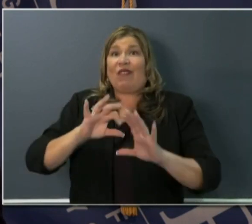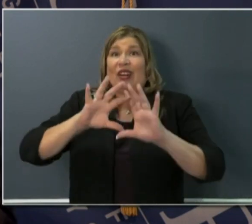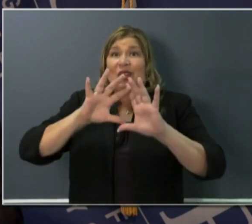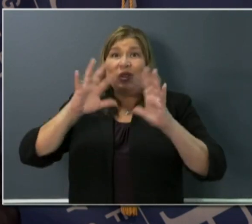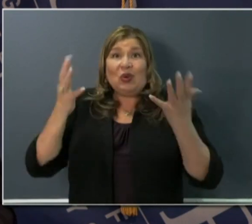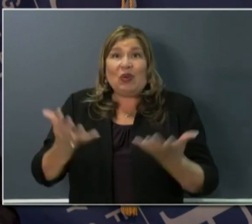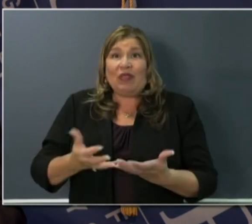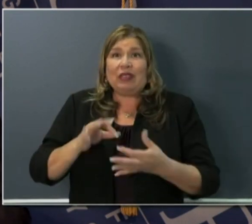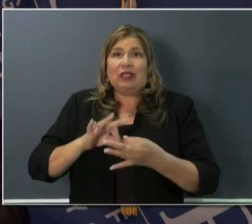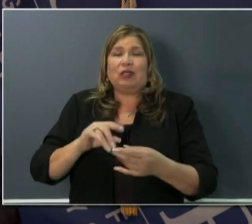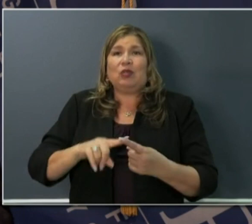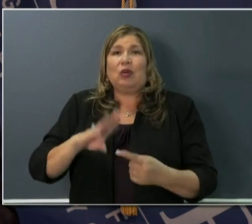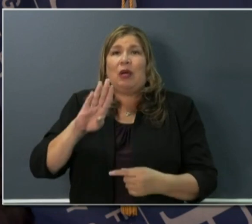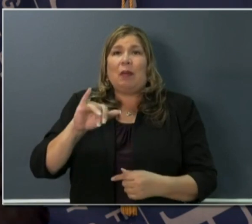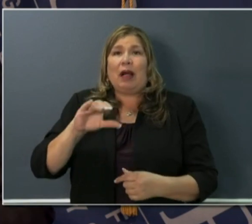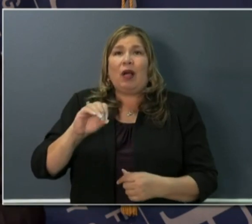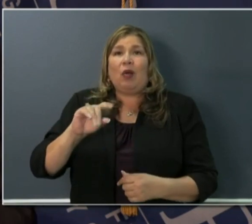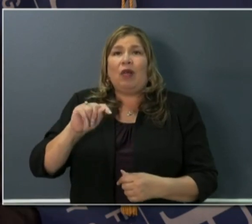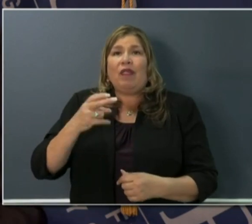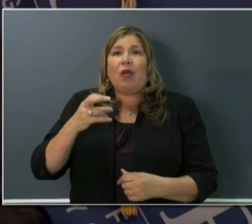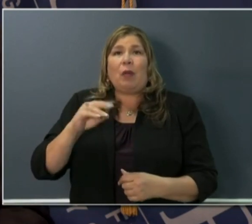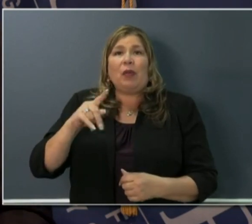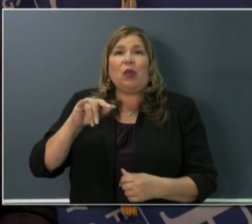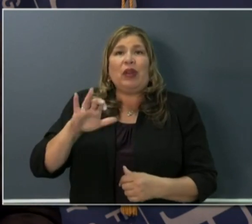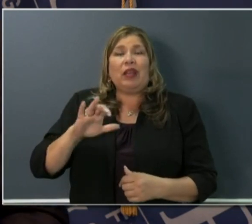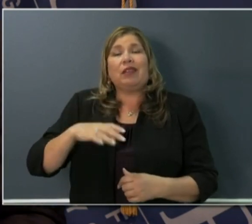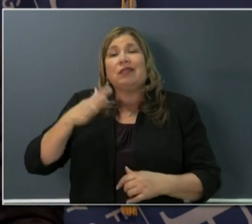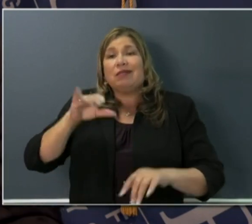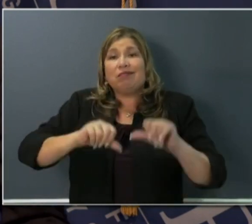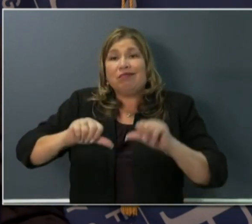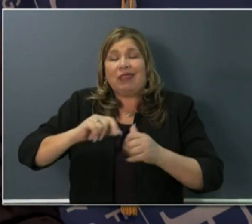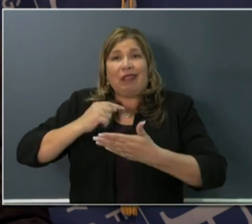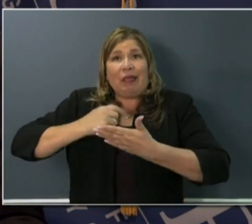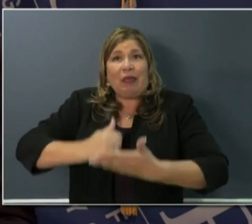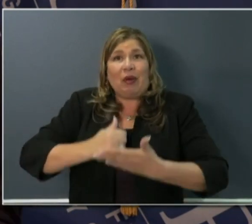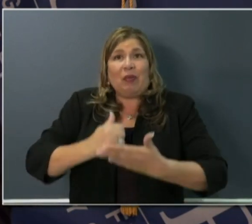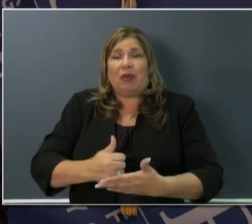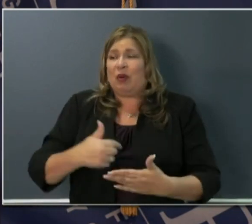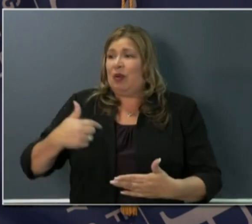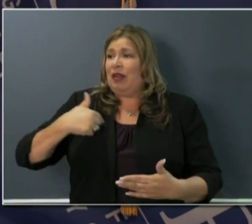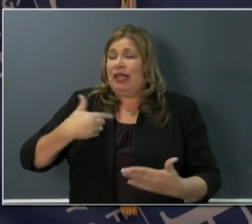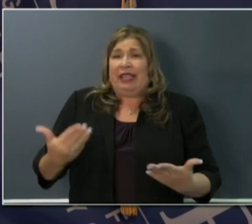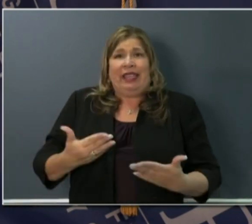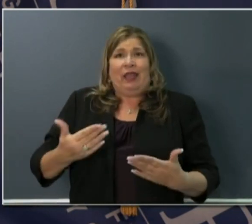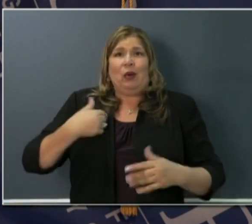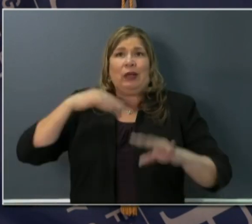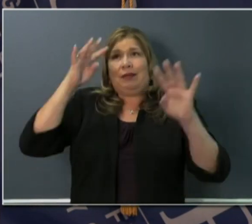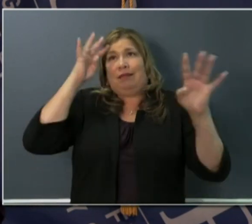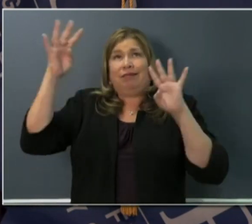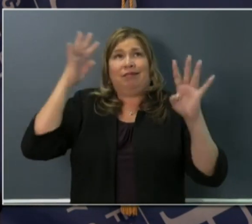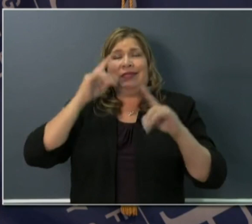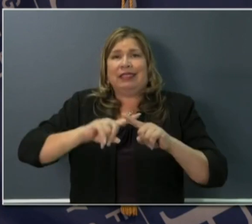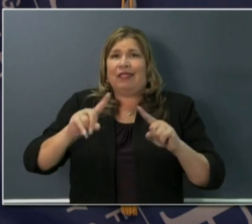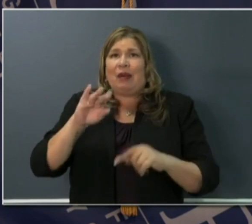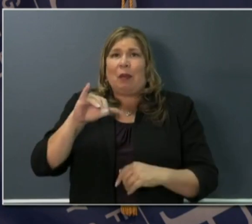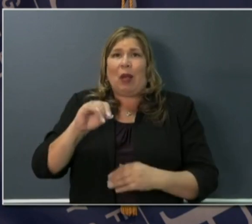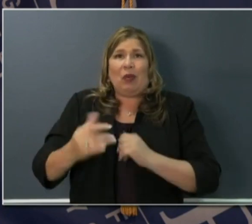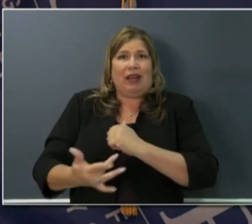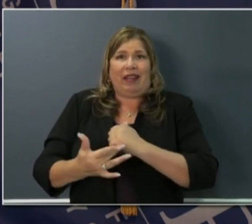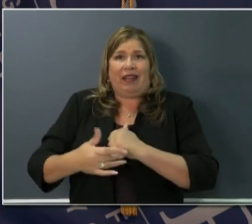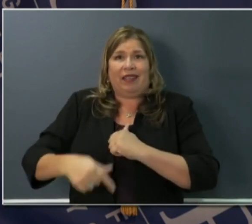to biotherapeutics, bioinnovation. We are the birthplace of biotech, the state of California. I'll remind you, Gilead